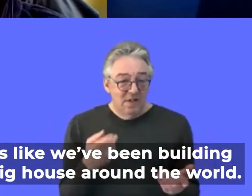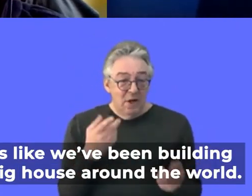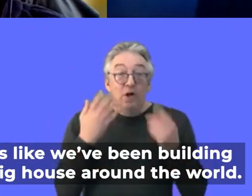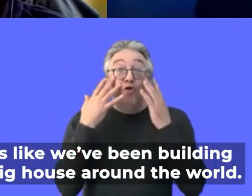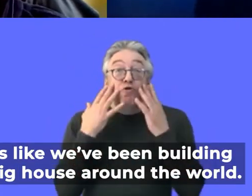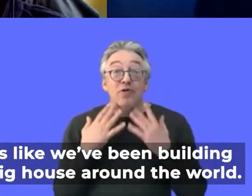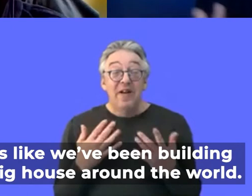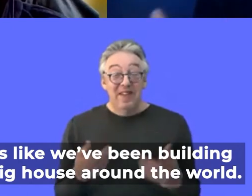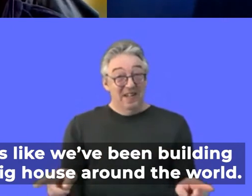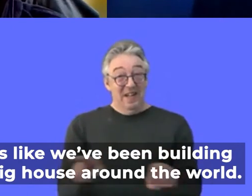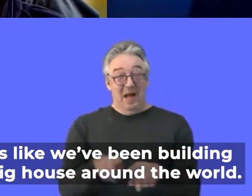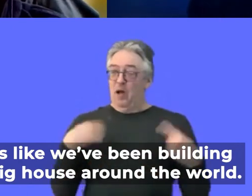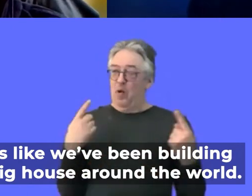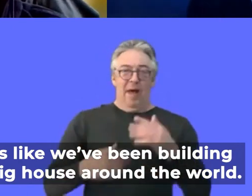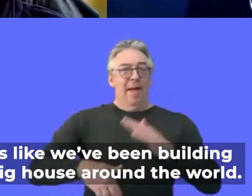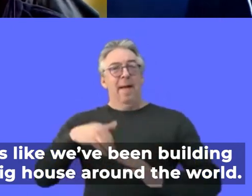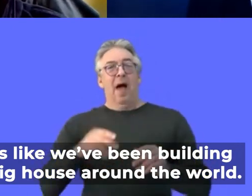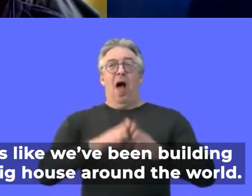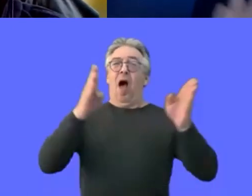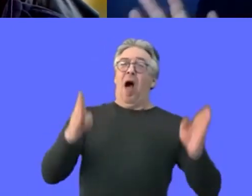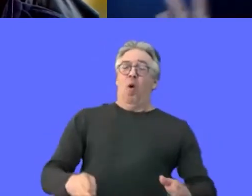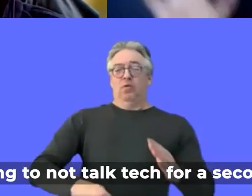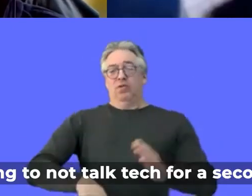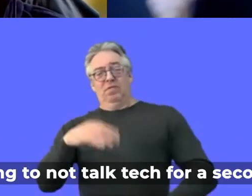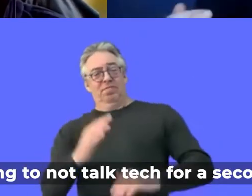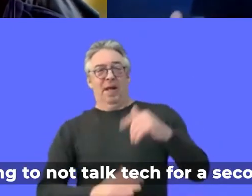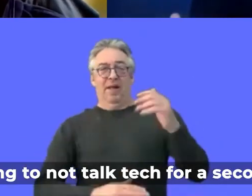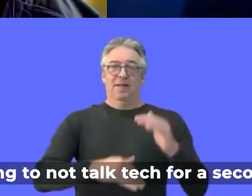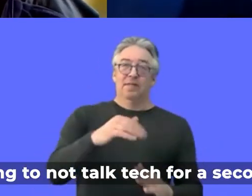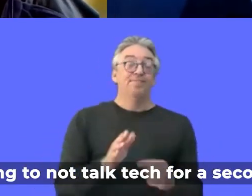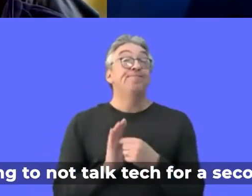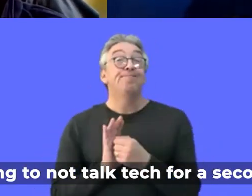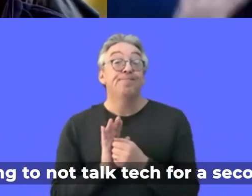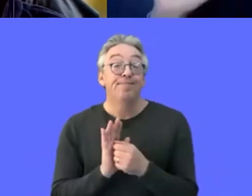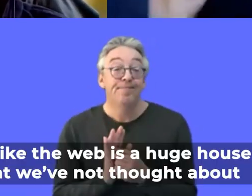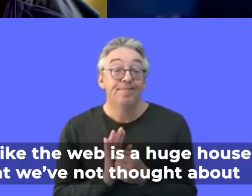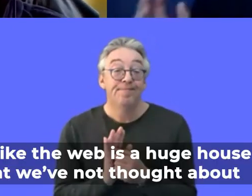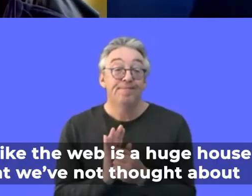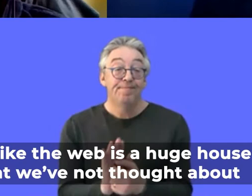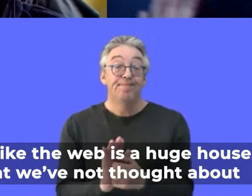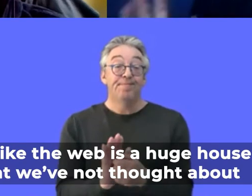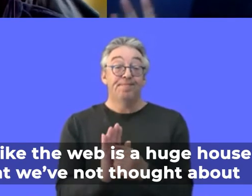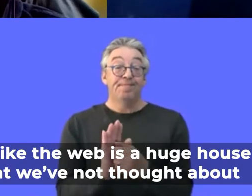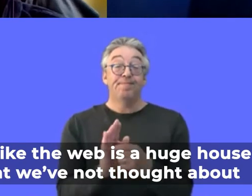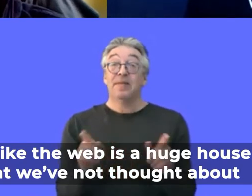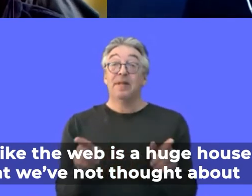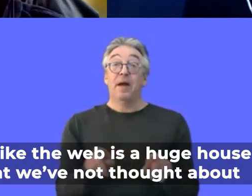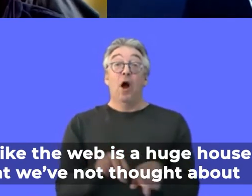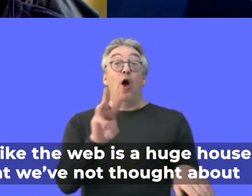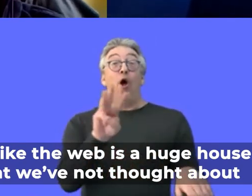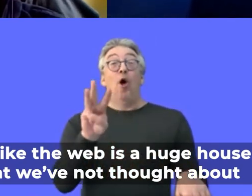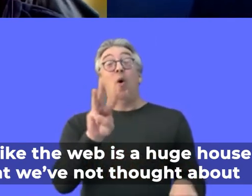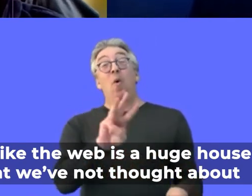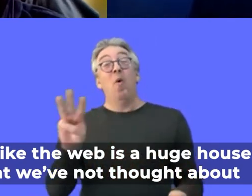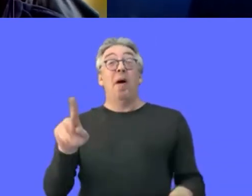been building a big house around the world. Like, I'm going to not talk tech for a second. It's like the web is a huge house that